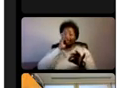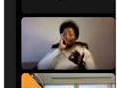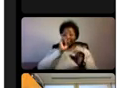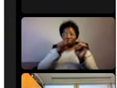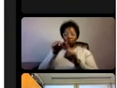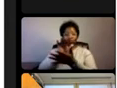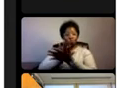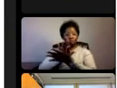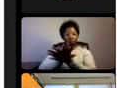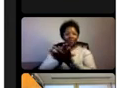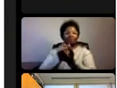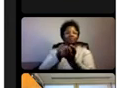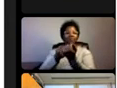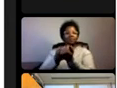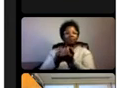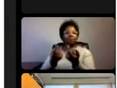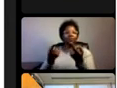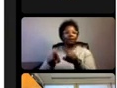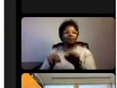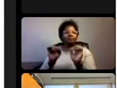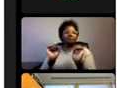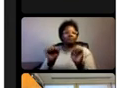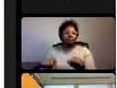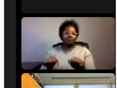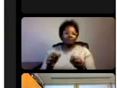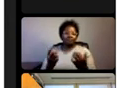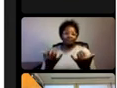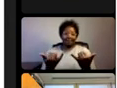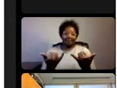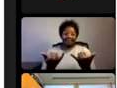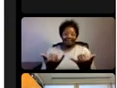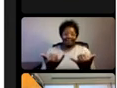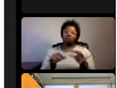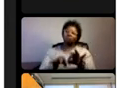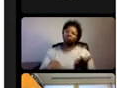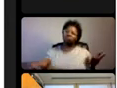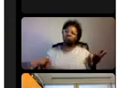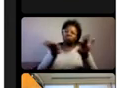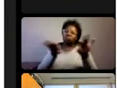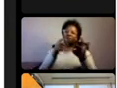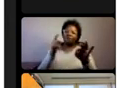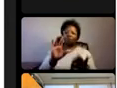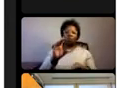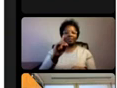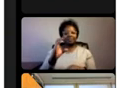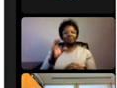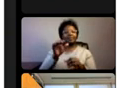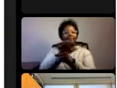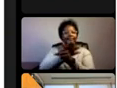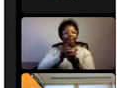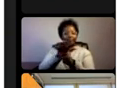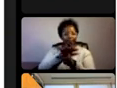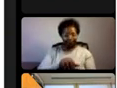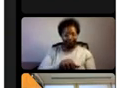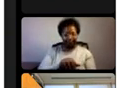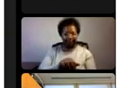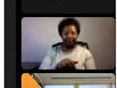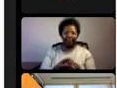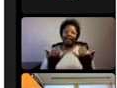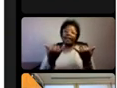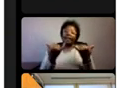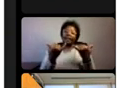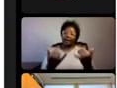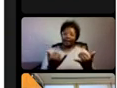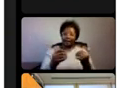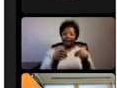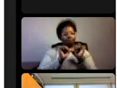we view in-person learning as an essential operation for the district. So with any other essential operation, we will continue to